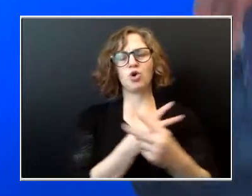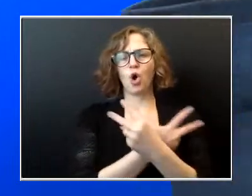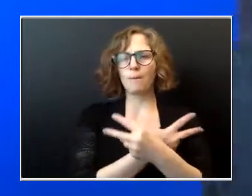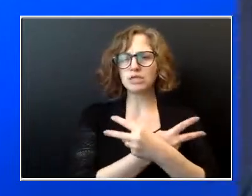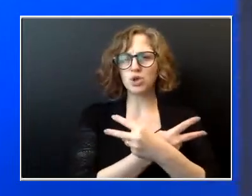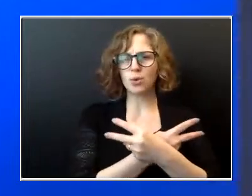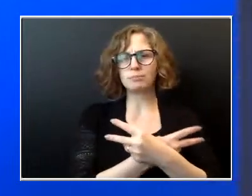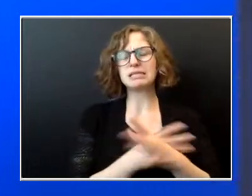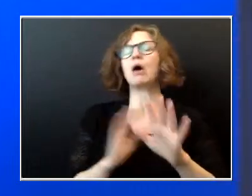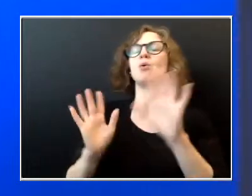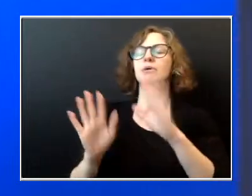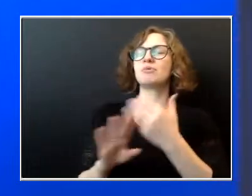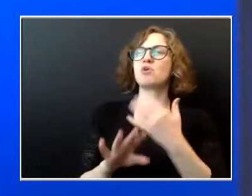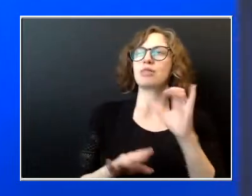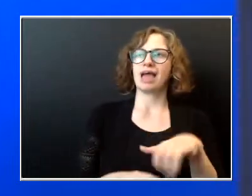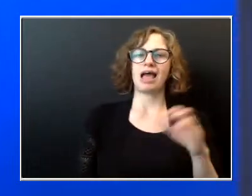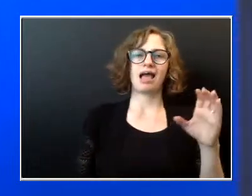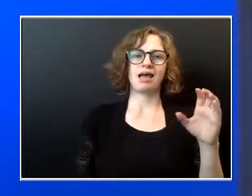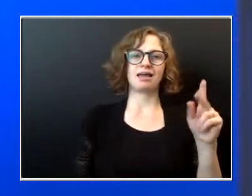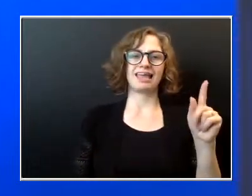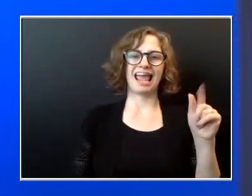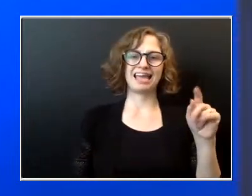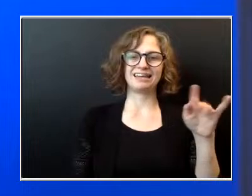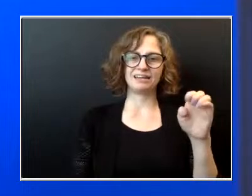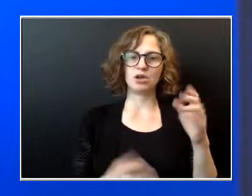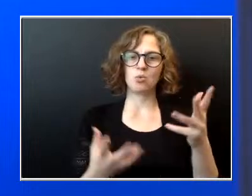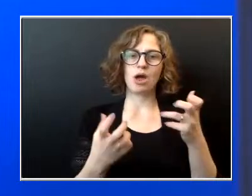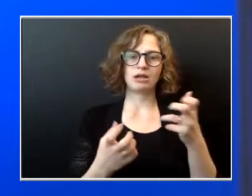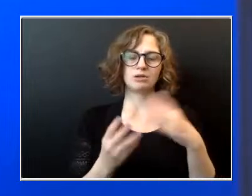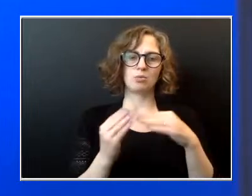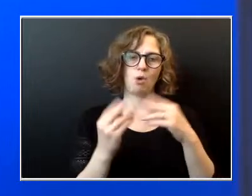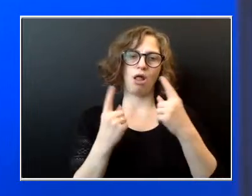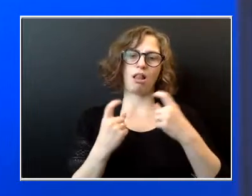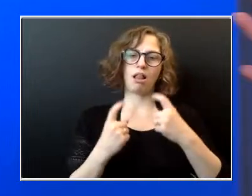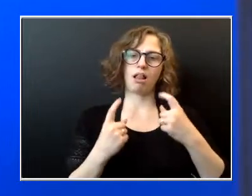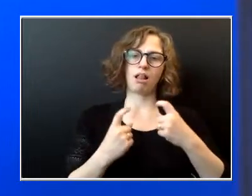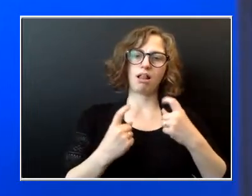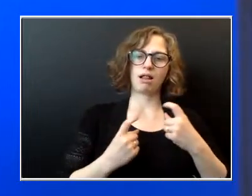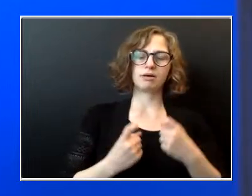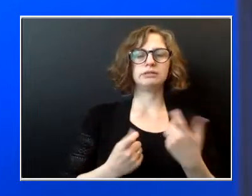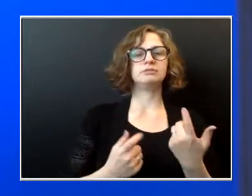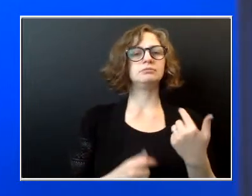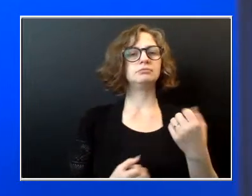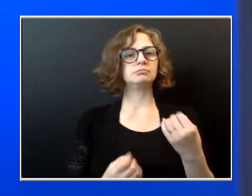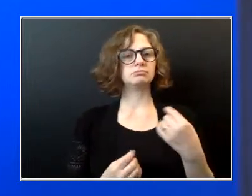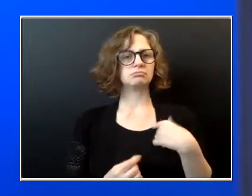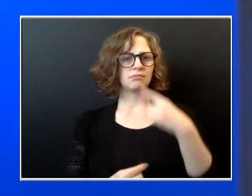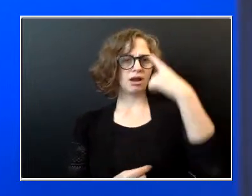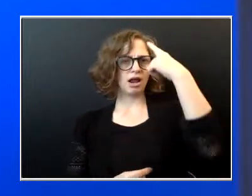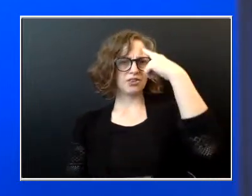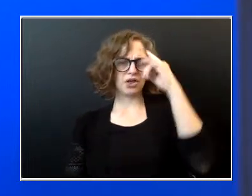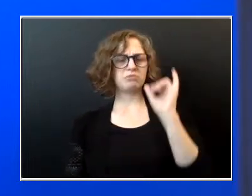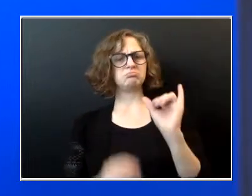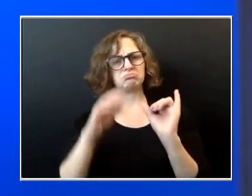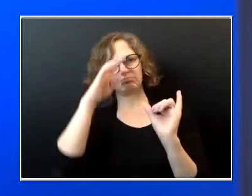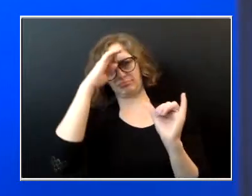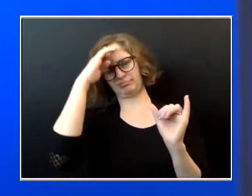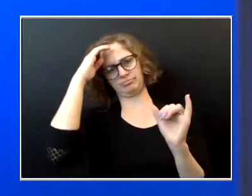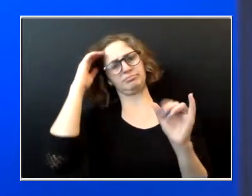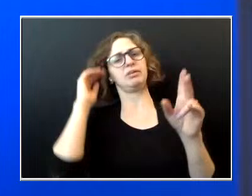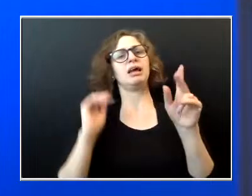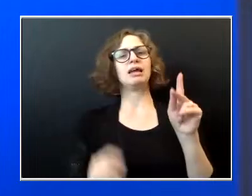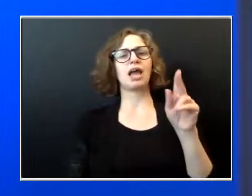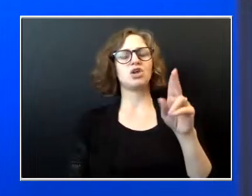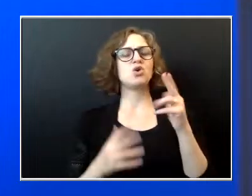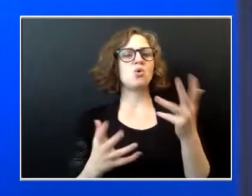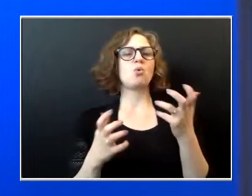done, and went into more detail, and, and I actually thought, well, this is something that KU wants to do because they like,